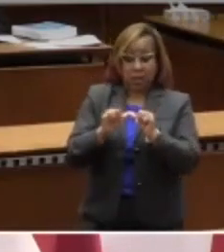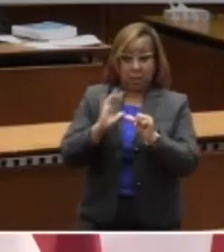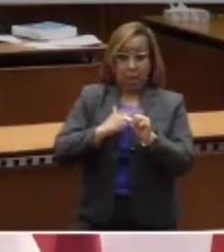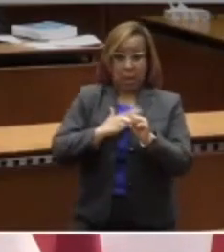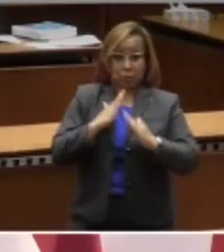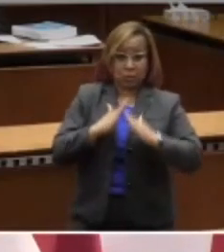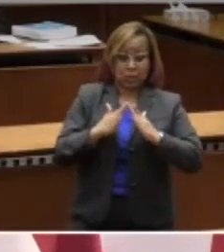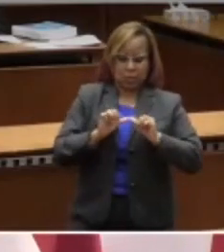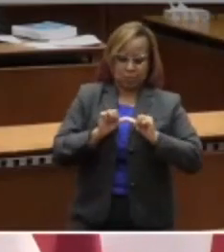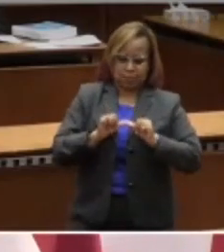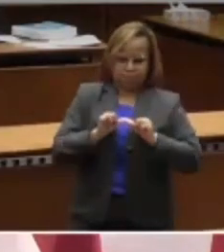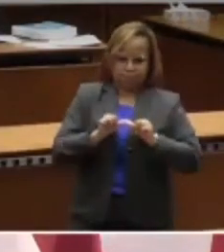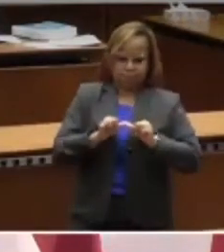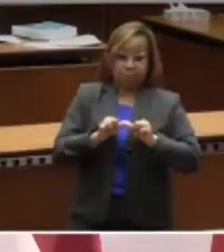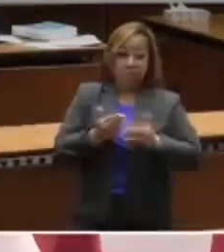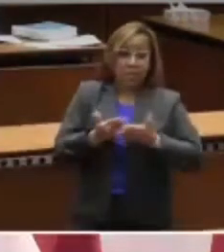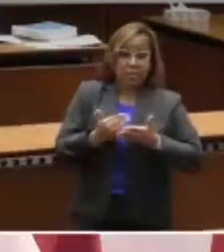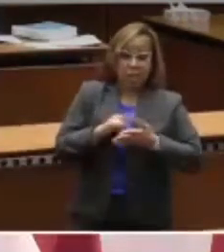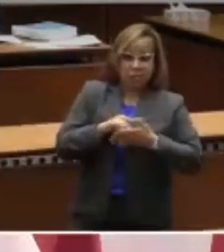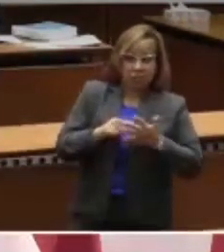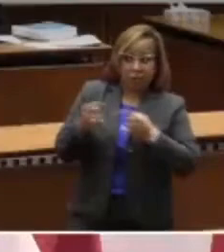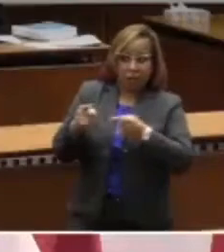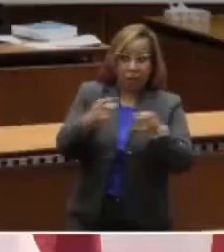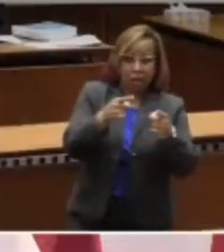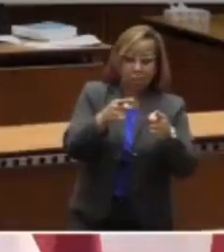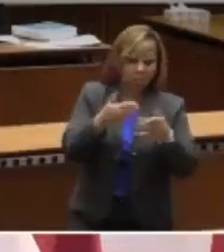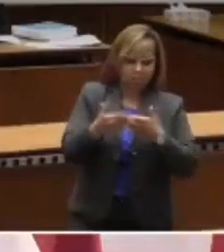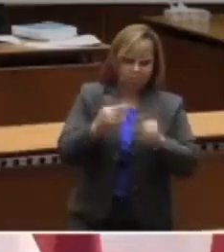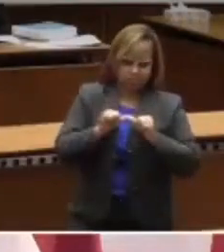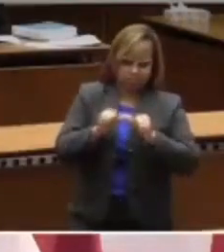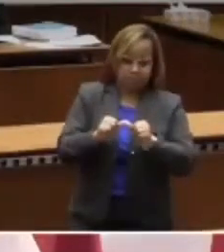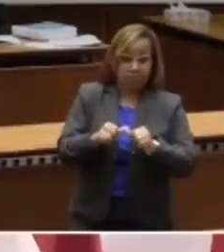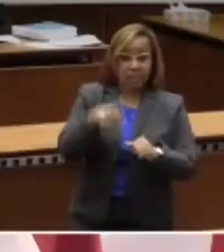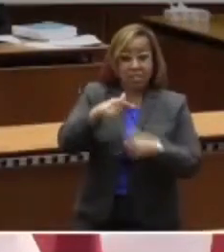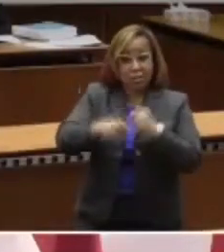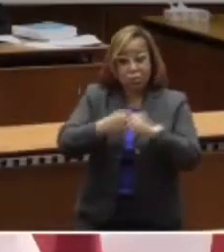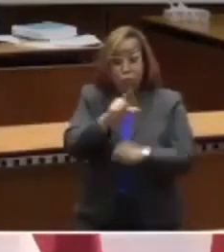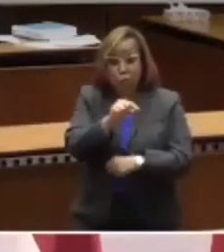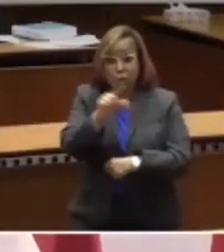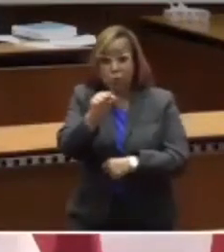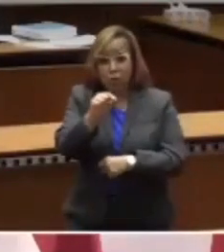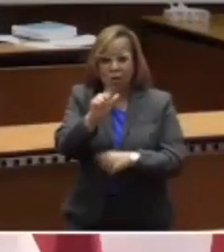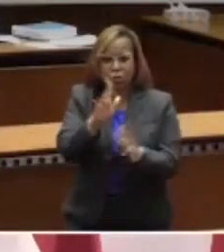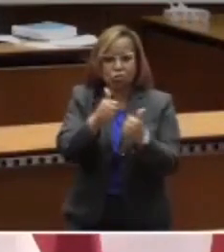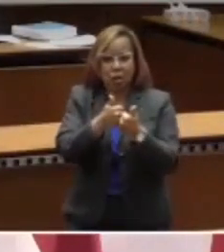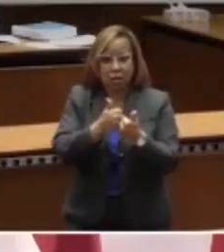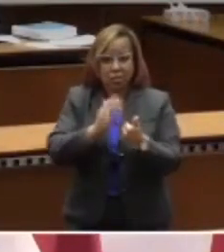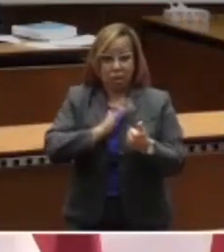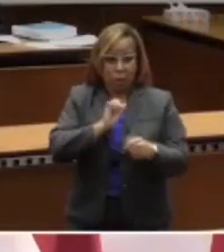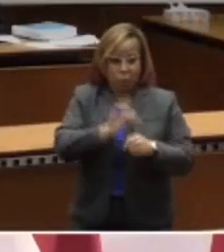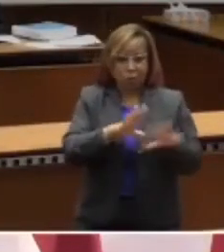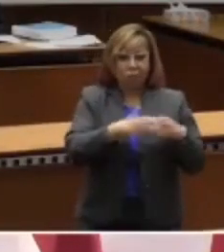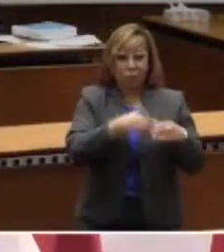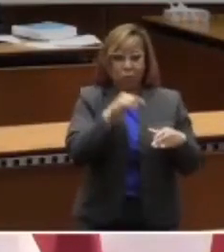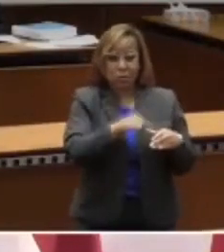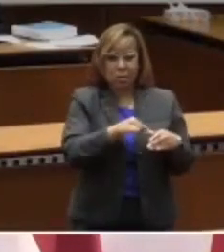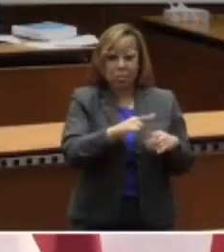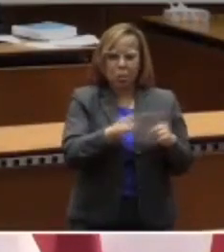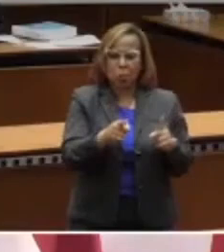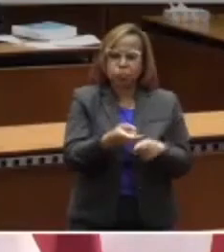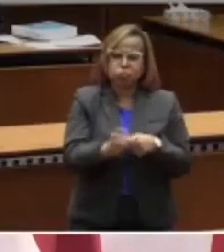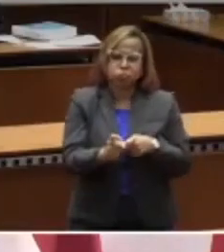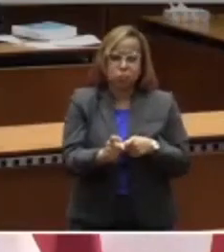moving forward in spite of it all. This year, 2020, not only challenged our workforce, it